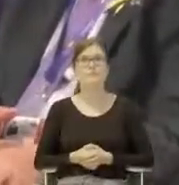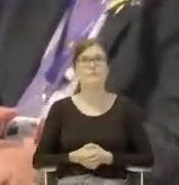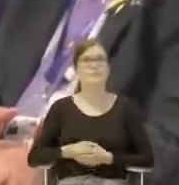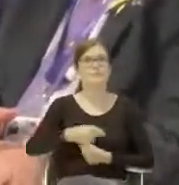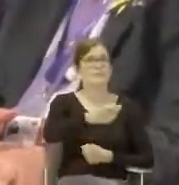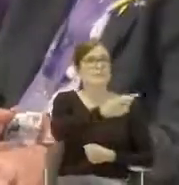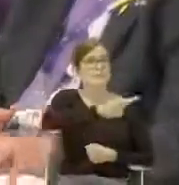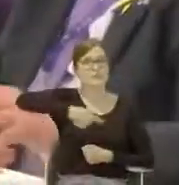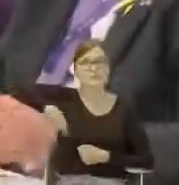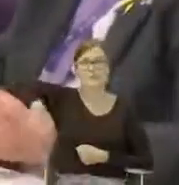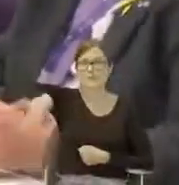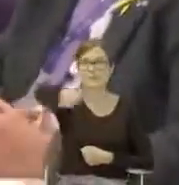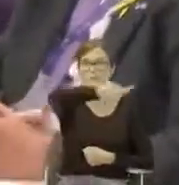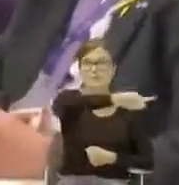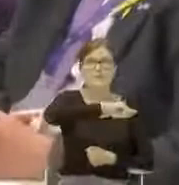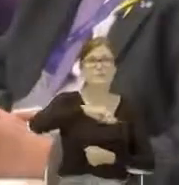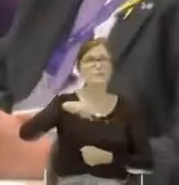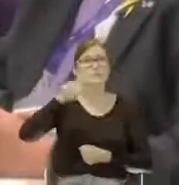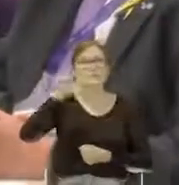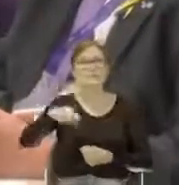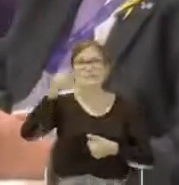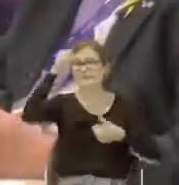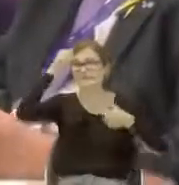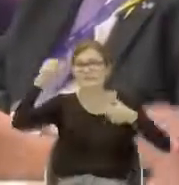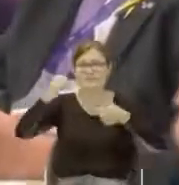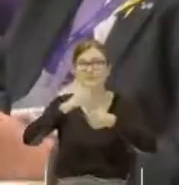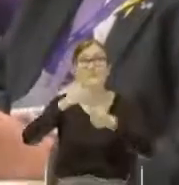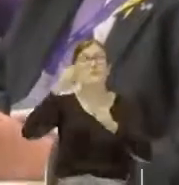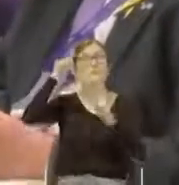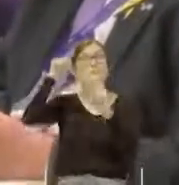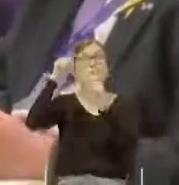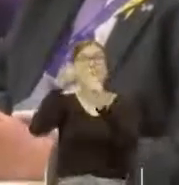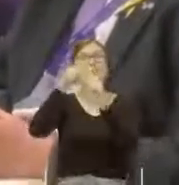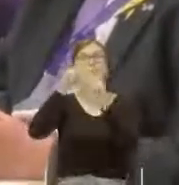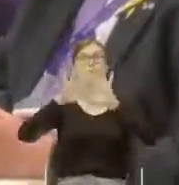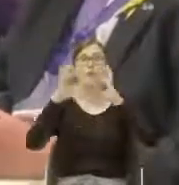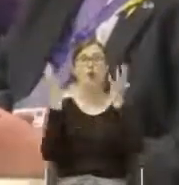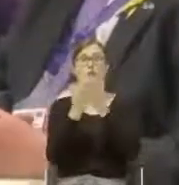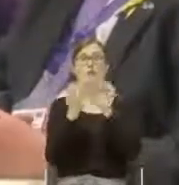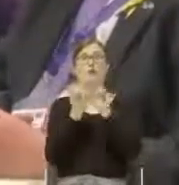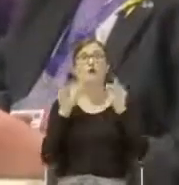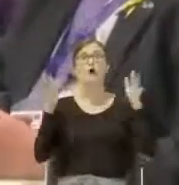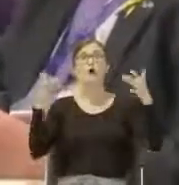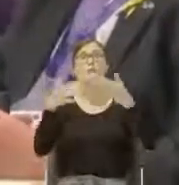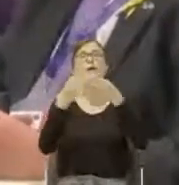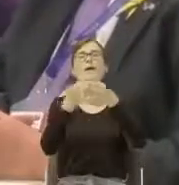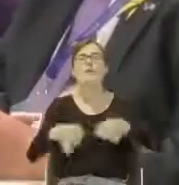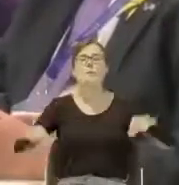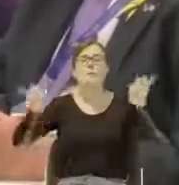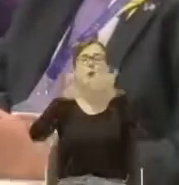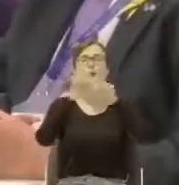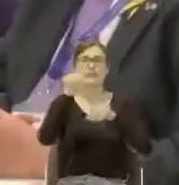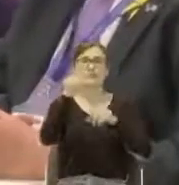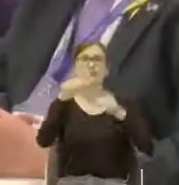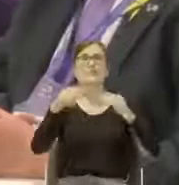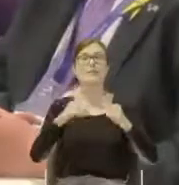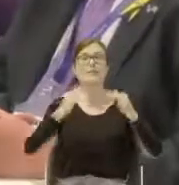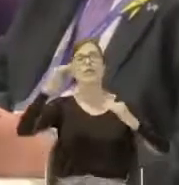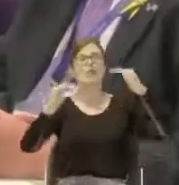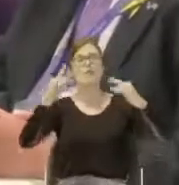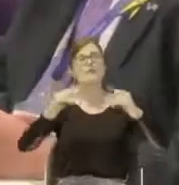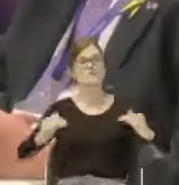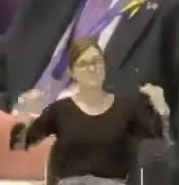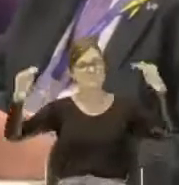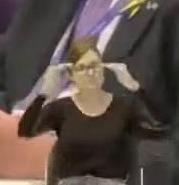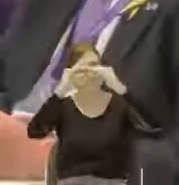the localization of SDG, without the mayors, without the governors, without the community, they become only at a global agenda. So in